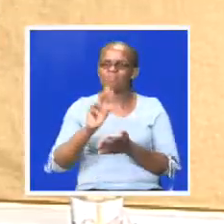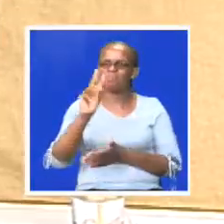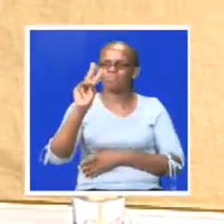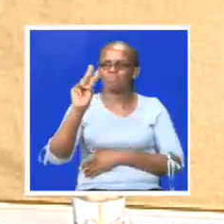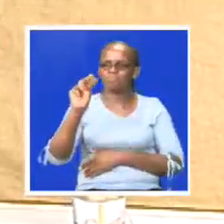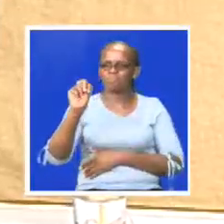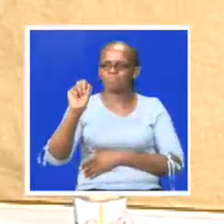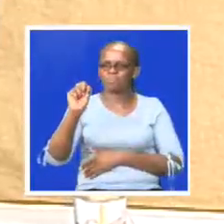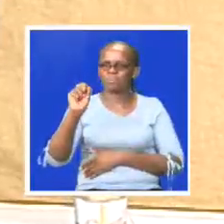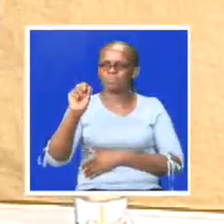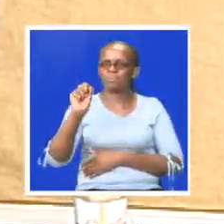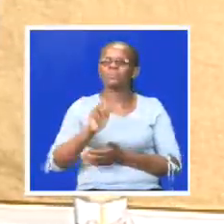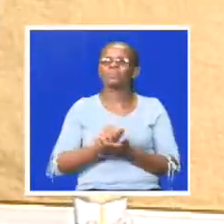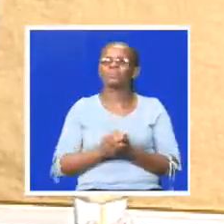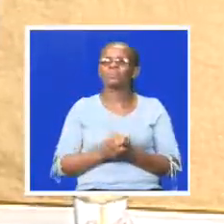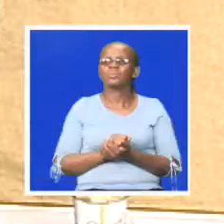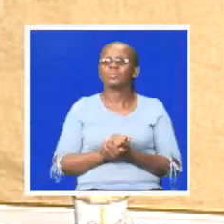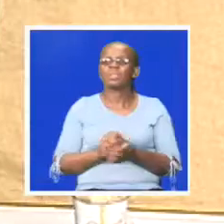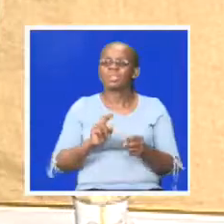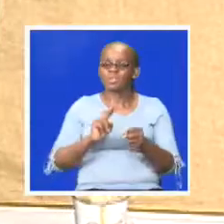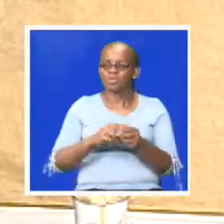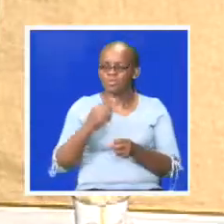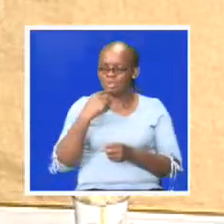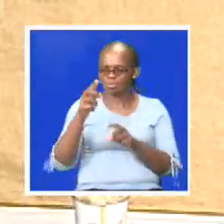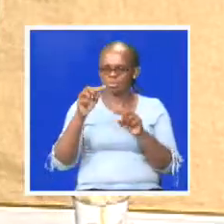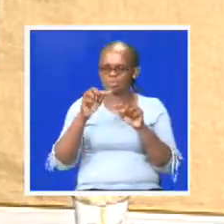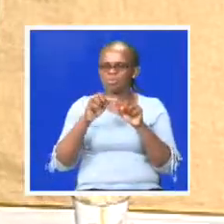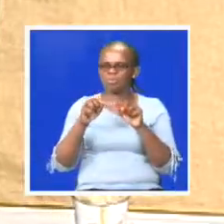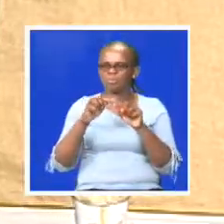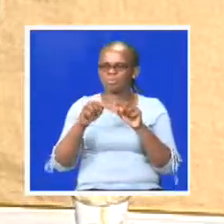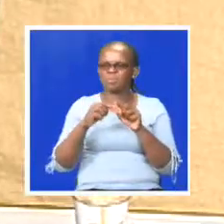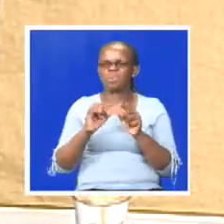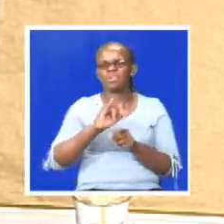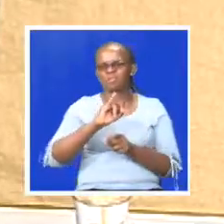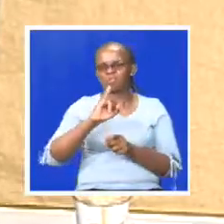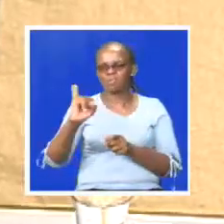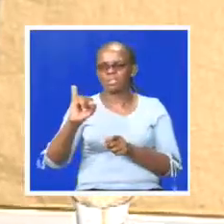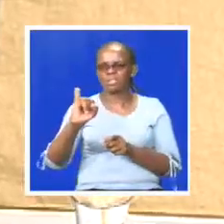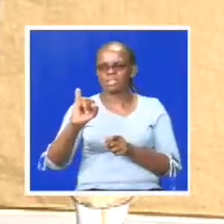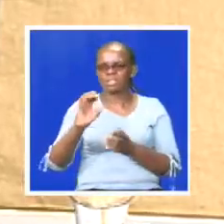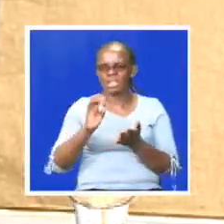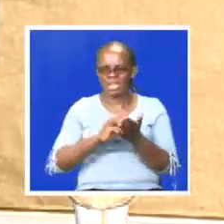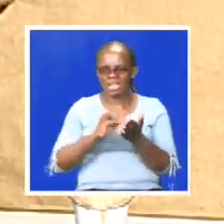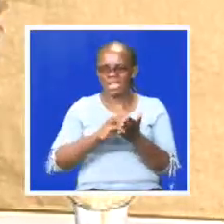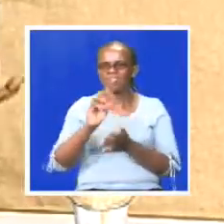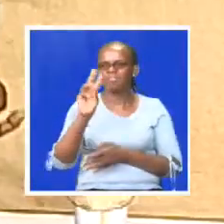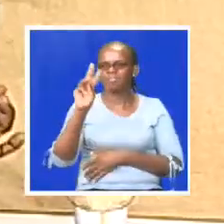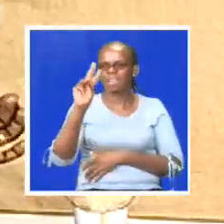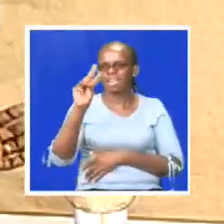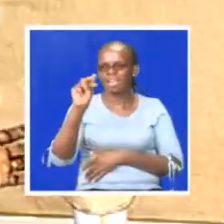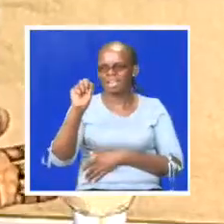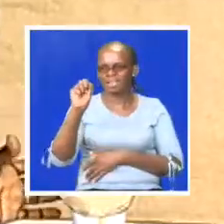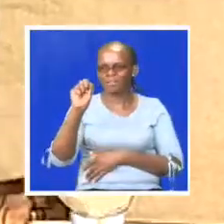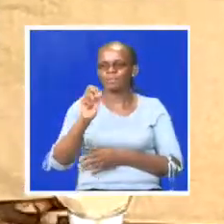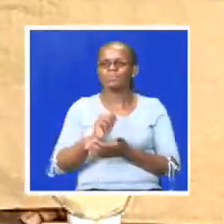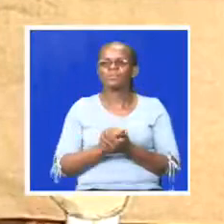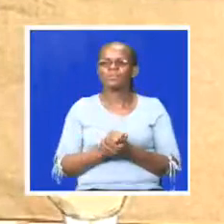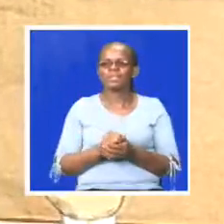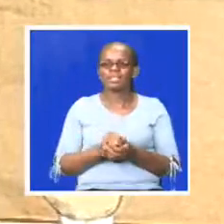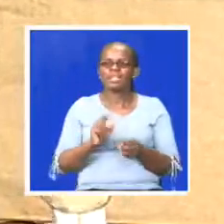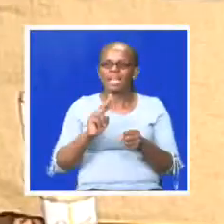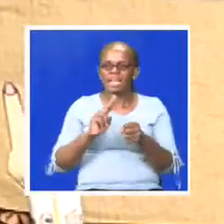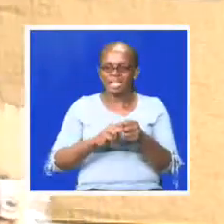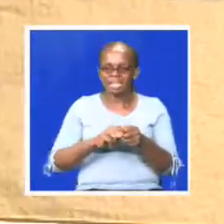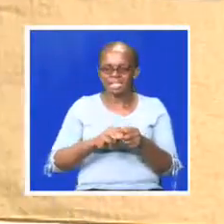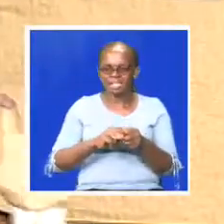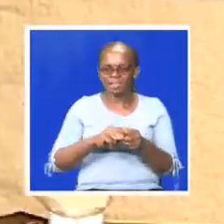N. When you want to say nails, there is this sound that comes up. It says N. And when you say nurse, there is the